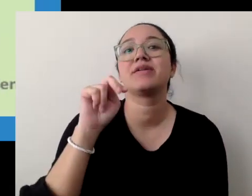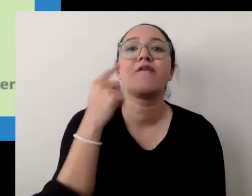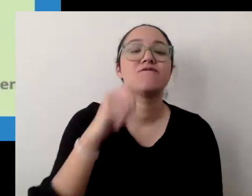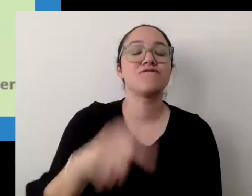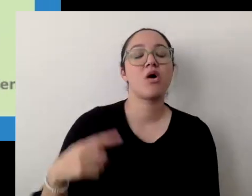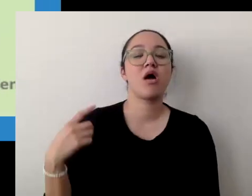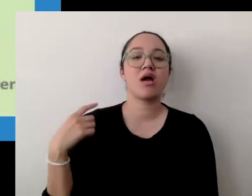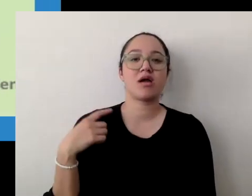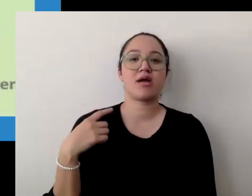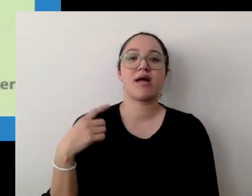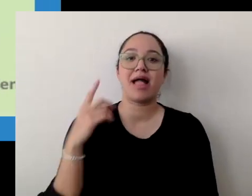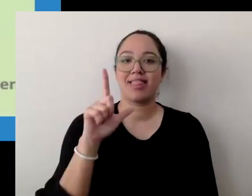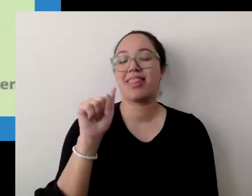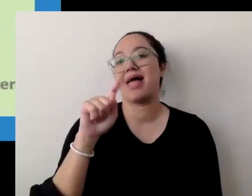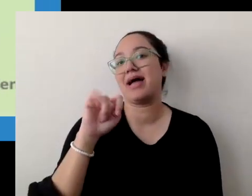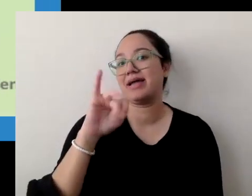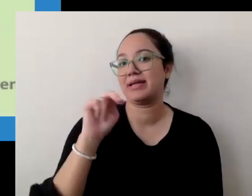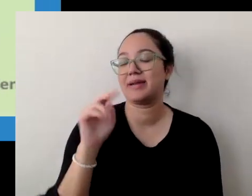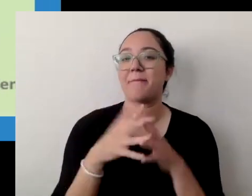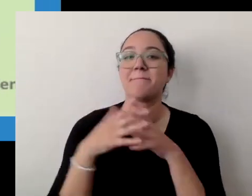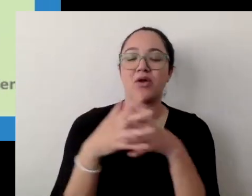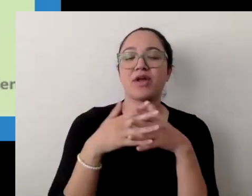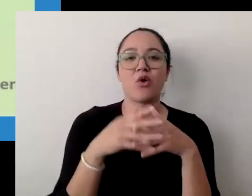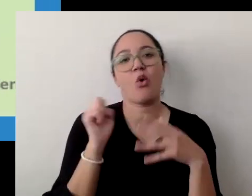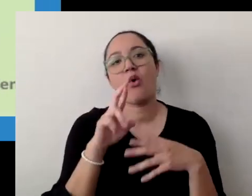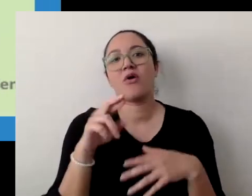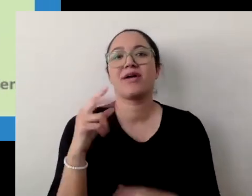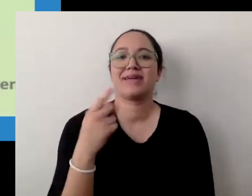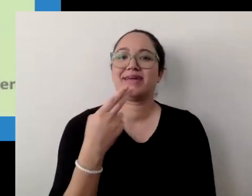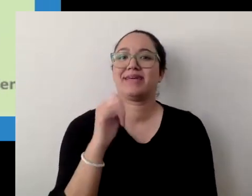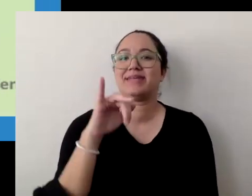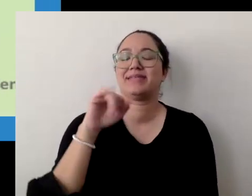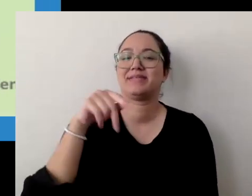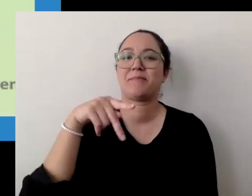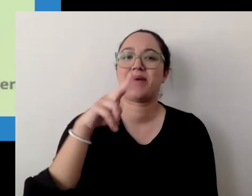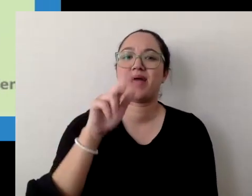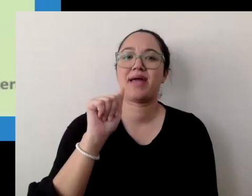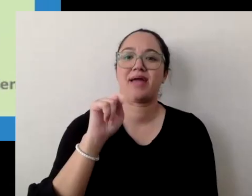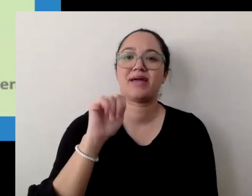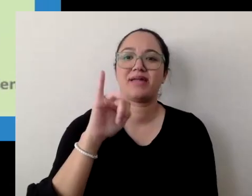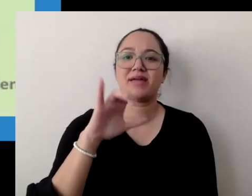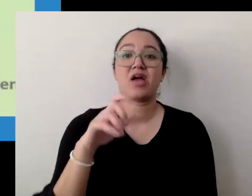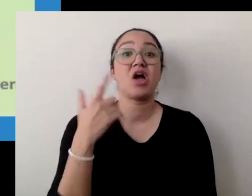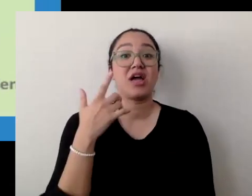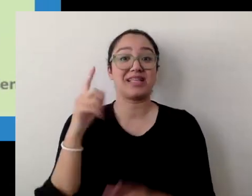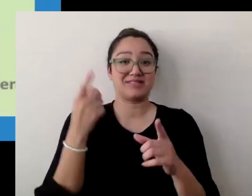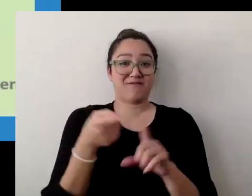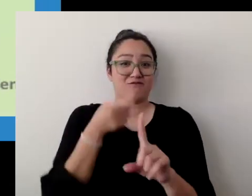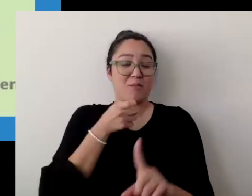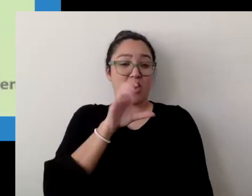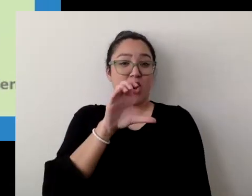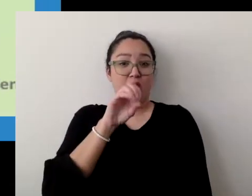Americans or Hispanics is actually a colonist, a colonial term